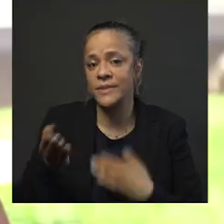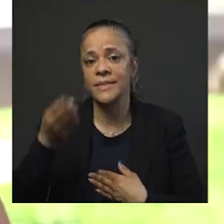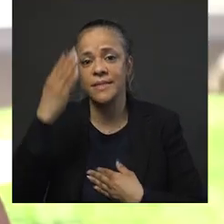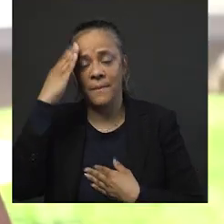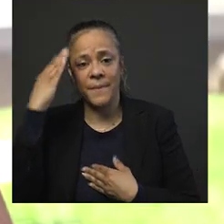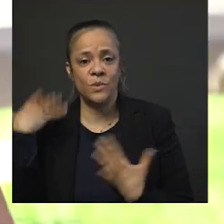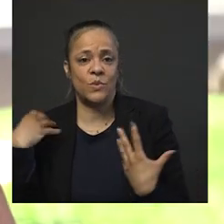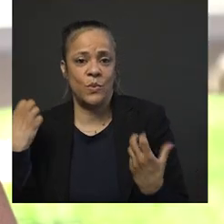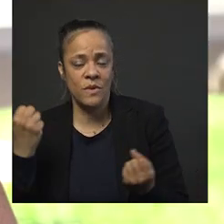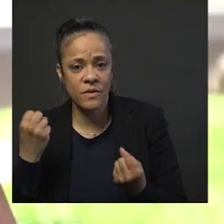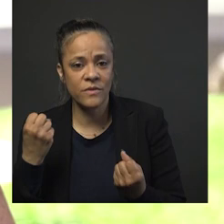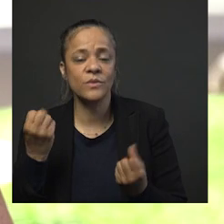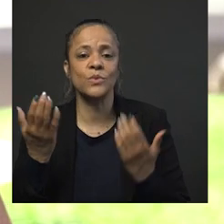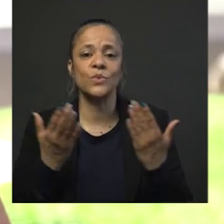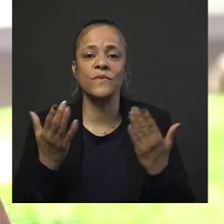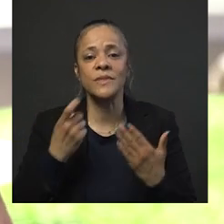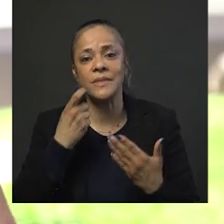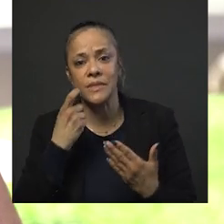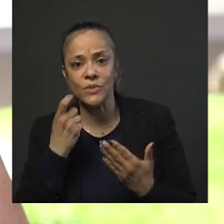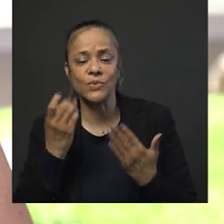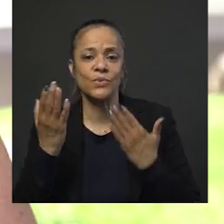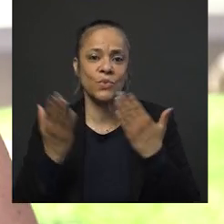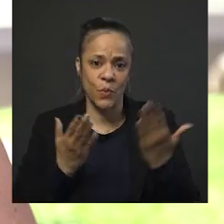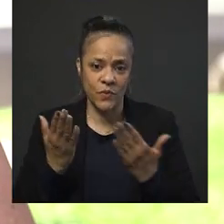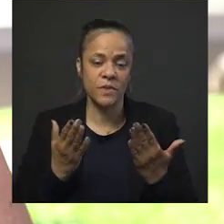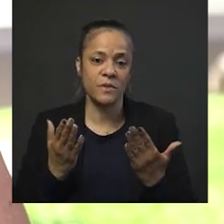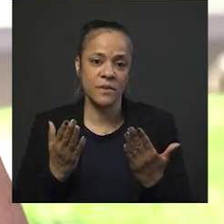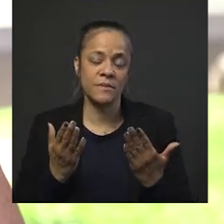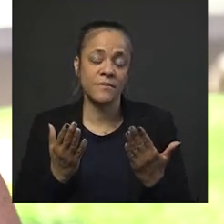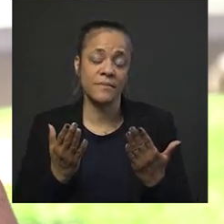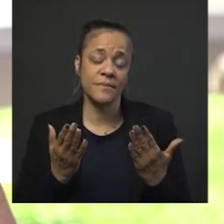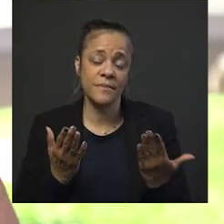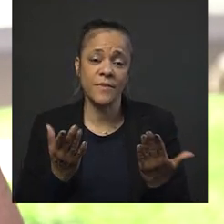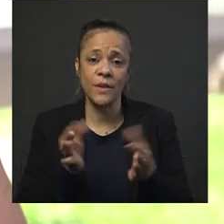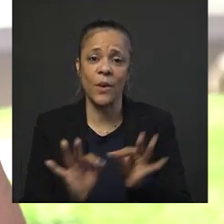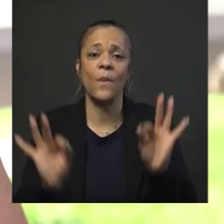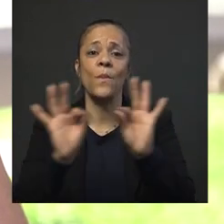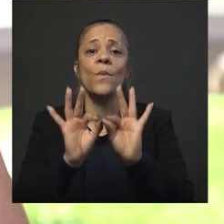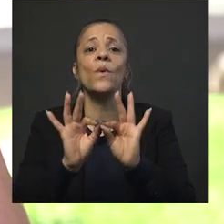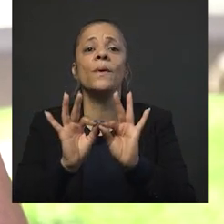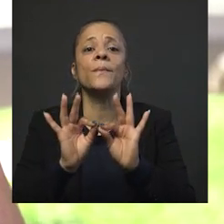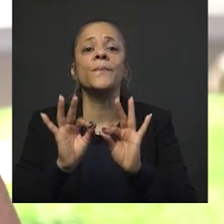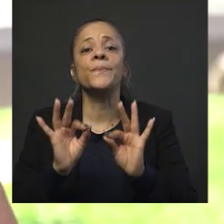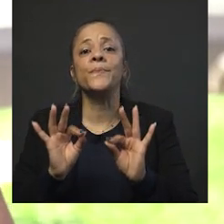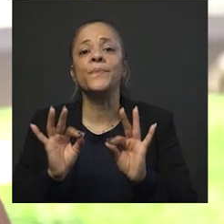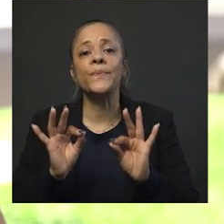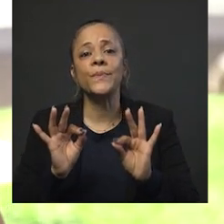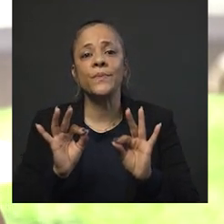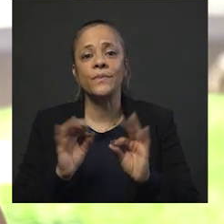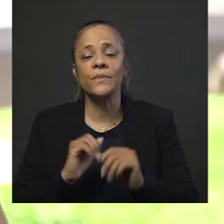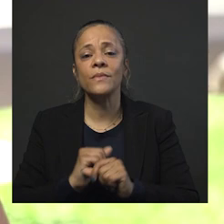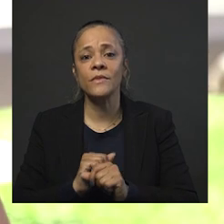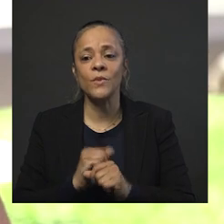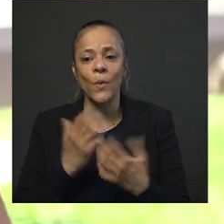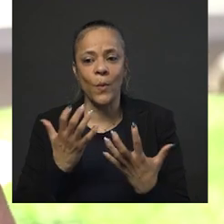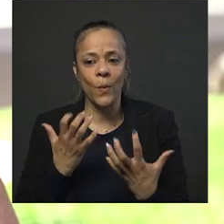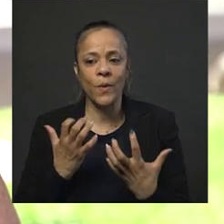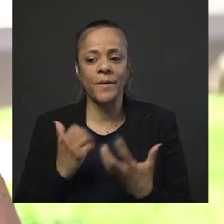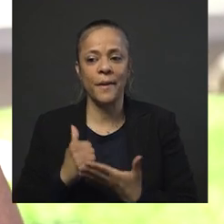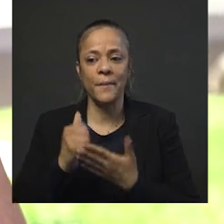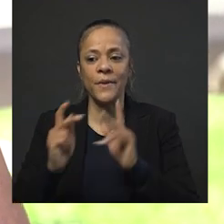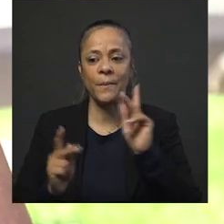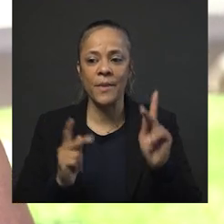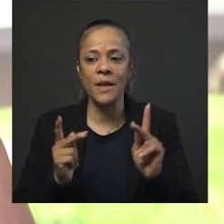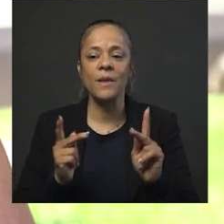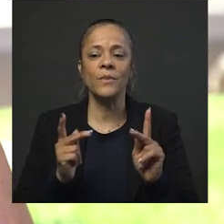job training services, mental health services, addiction services. And really this is important so that we can,